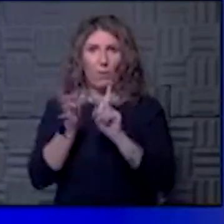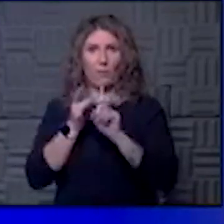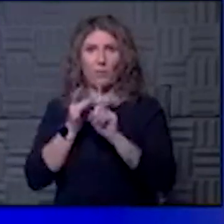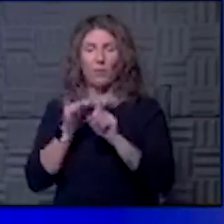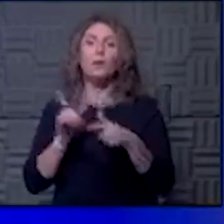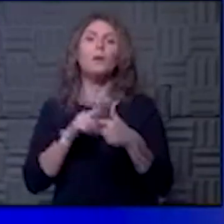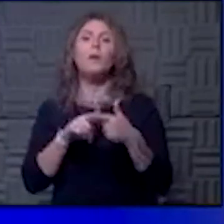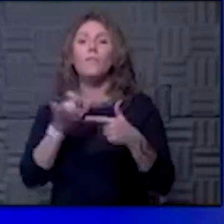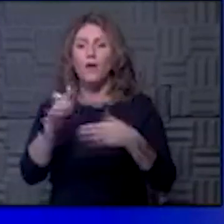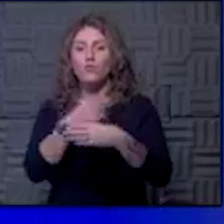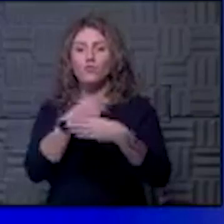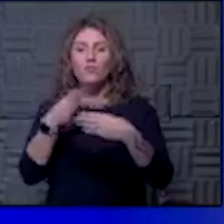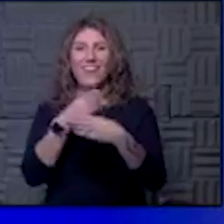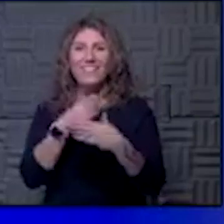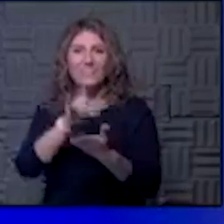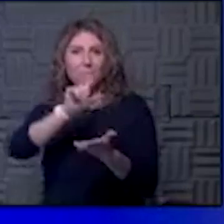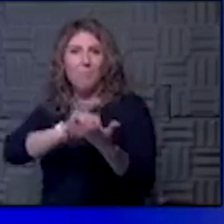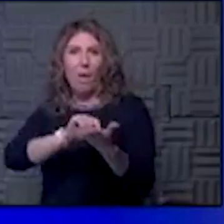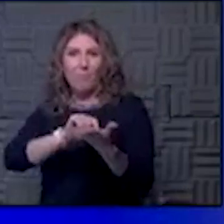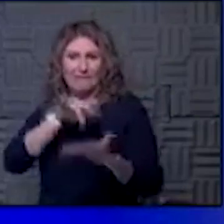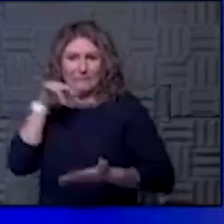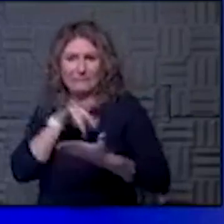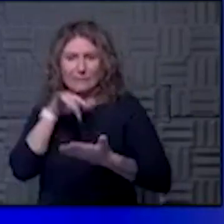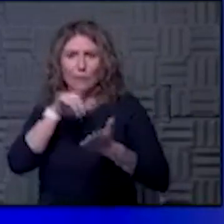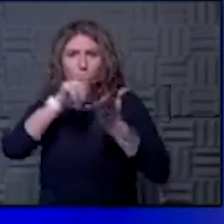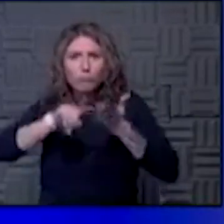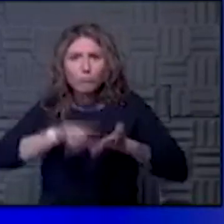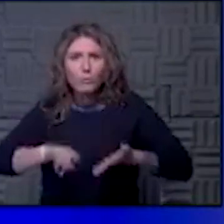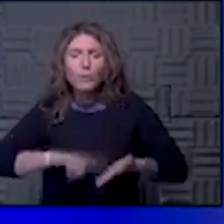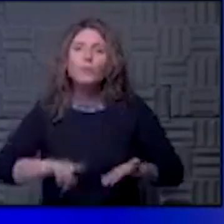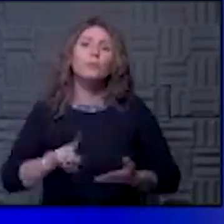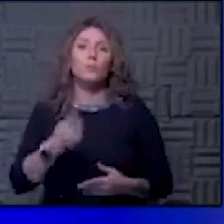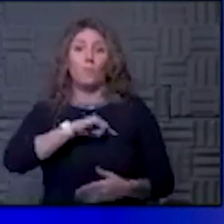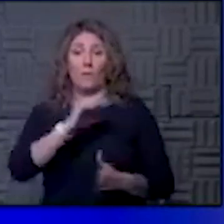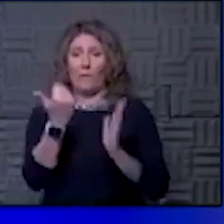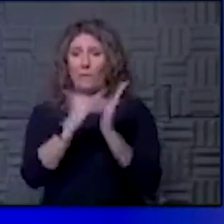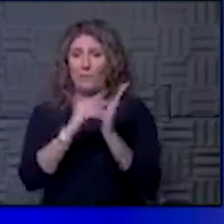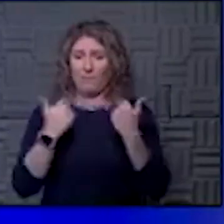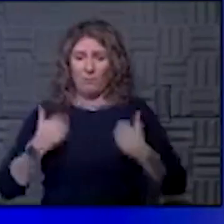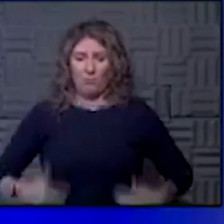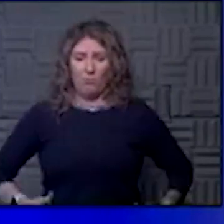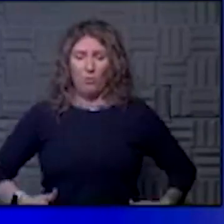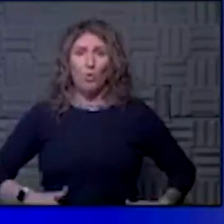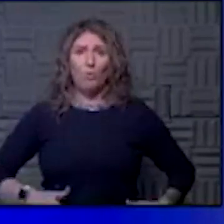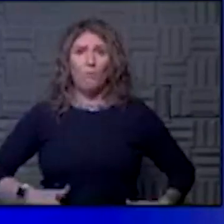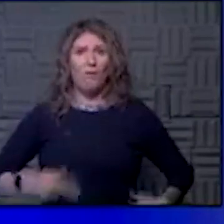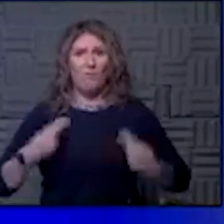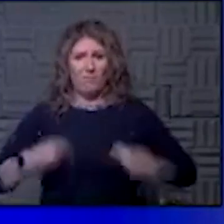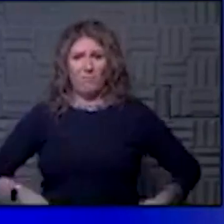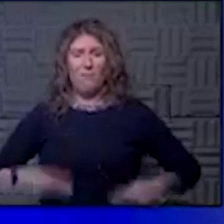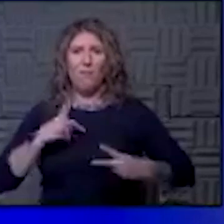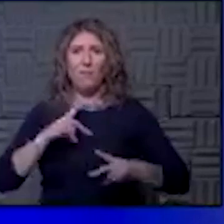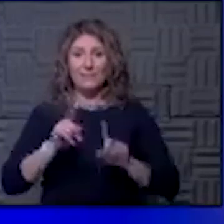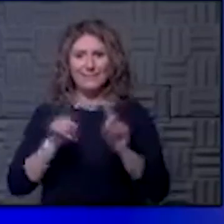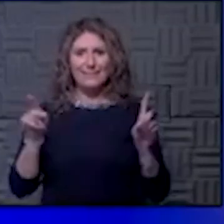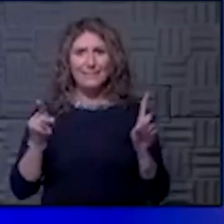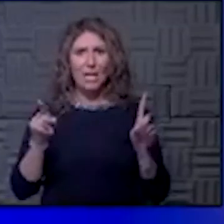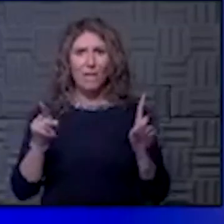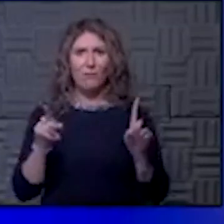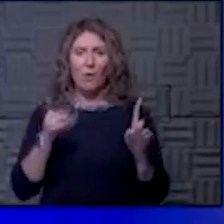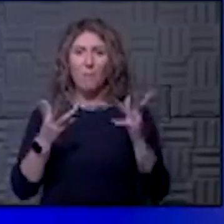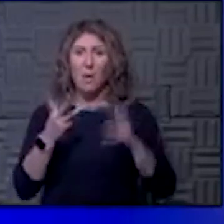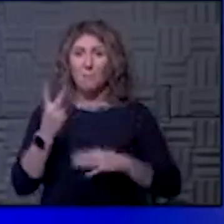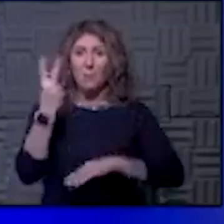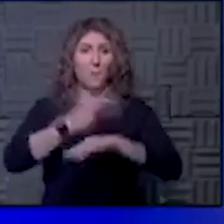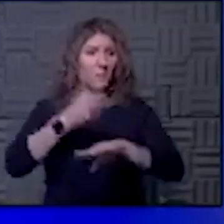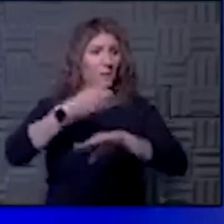is based on published data as well, because we are, you know, again, human bodies, everybody's different. Some people may get symptoms 2 days